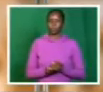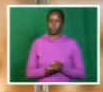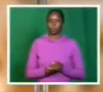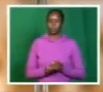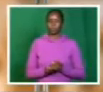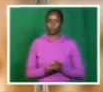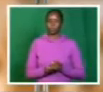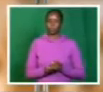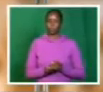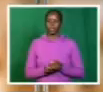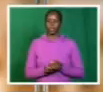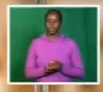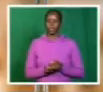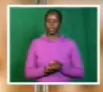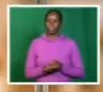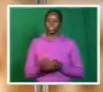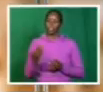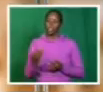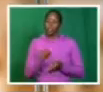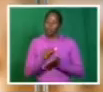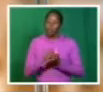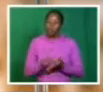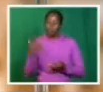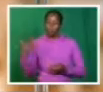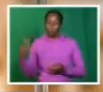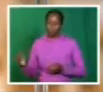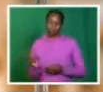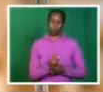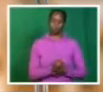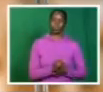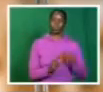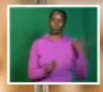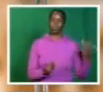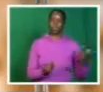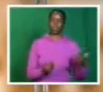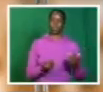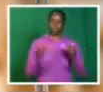for this side to the left hand side to be equals to 0,